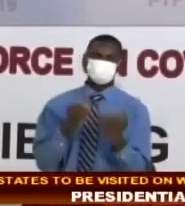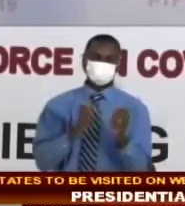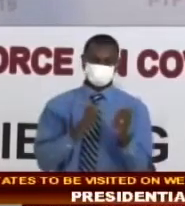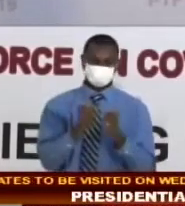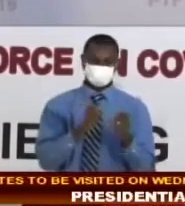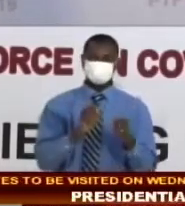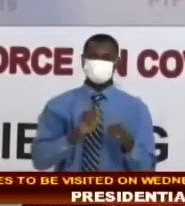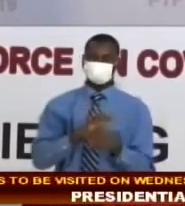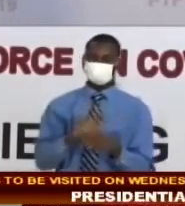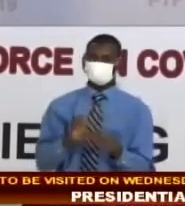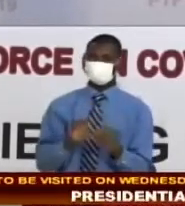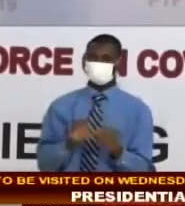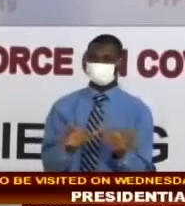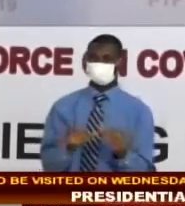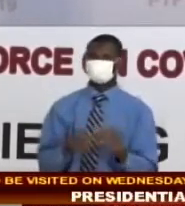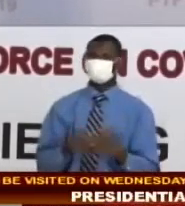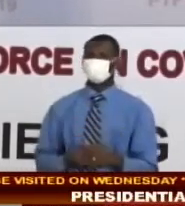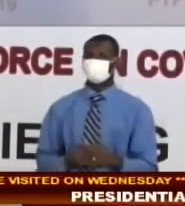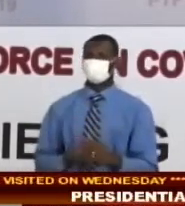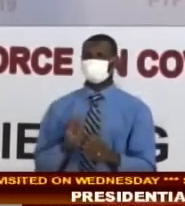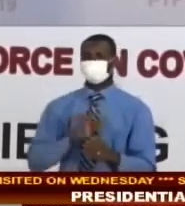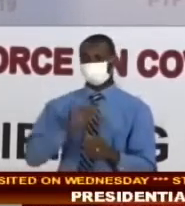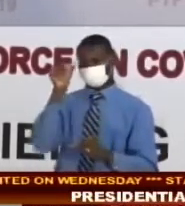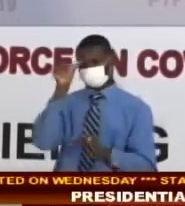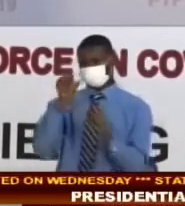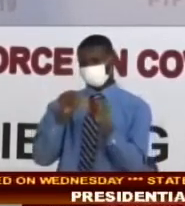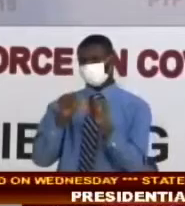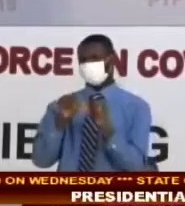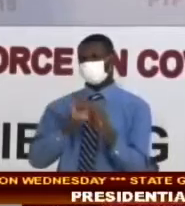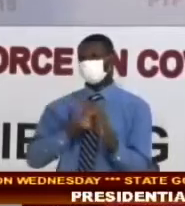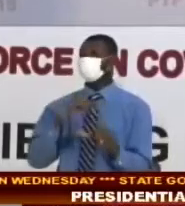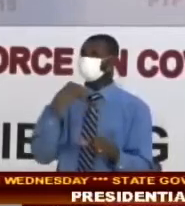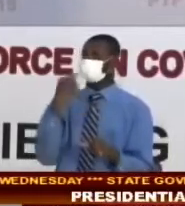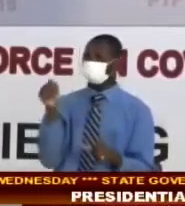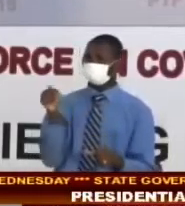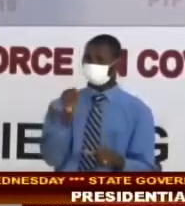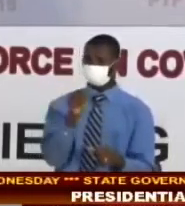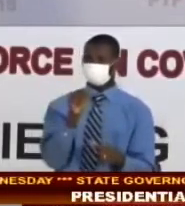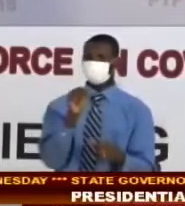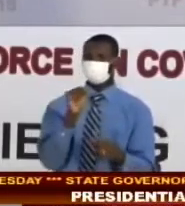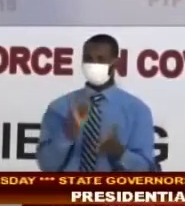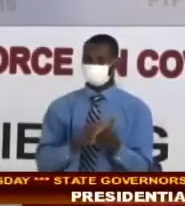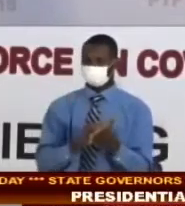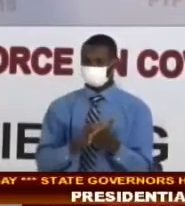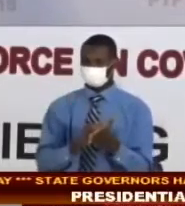COVID-19. And I remember I did say then that